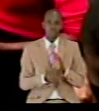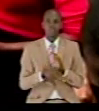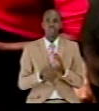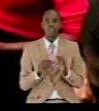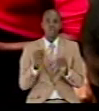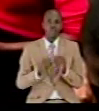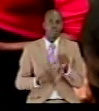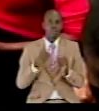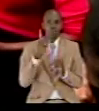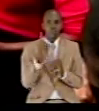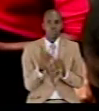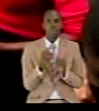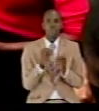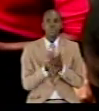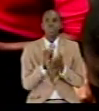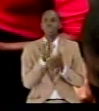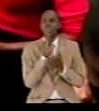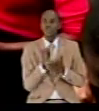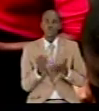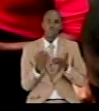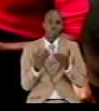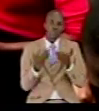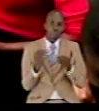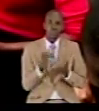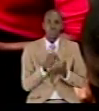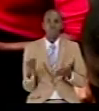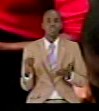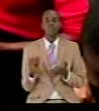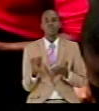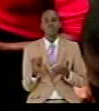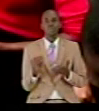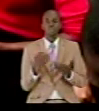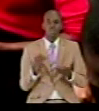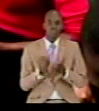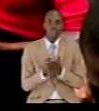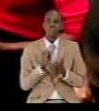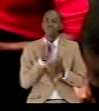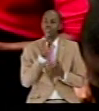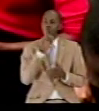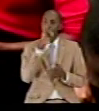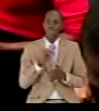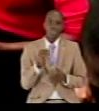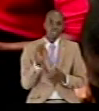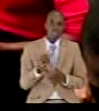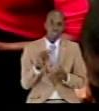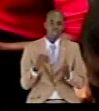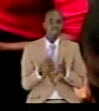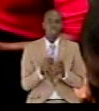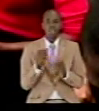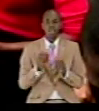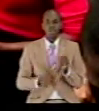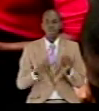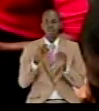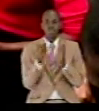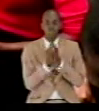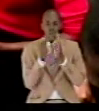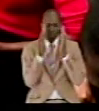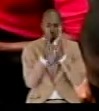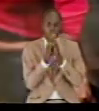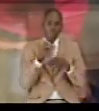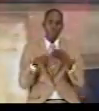Everyone longing. Everyone passionate about it. Everyone praying about it. Everyone that says, I'm